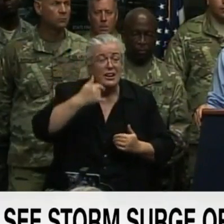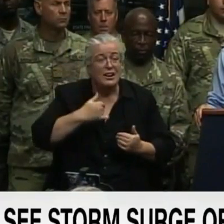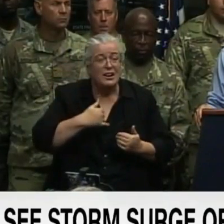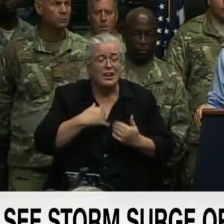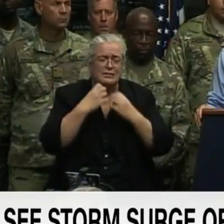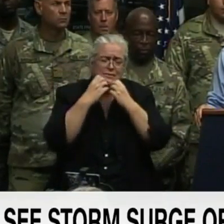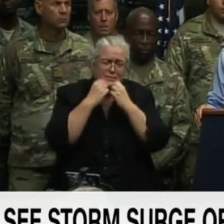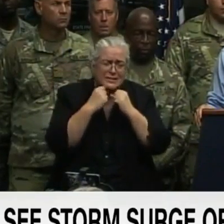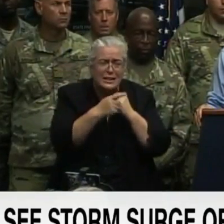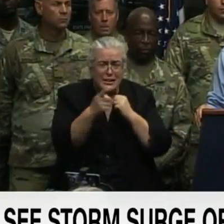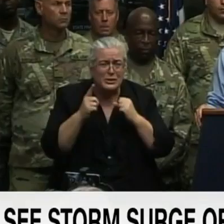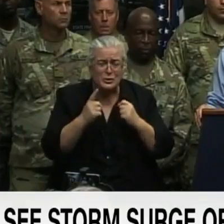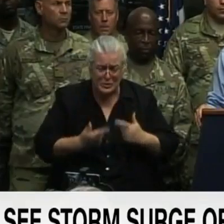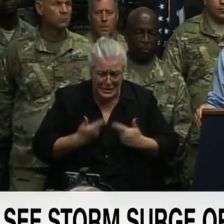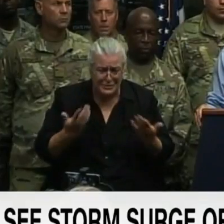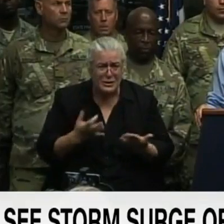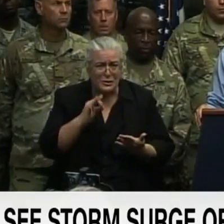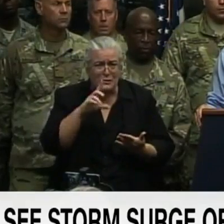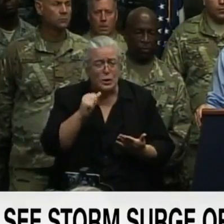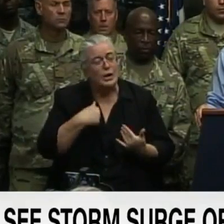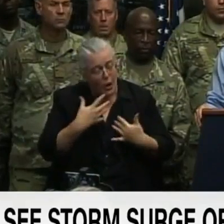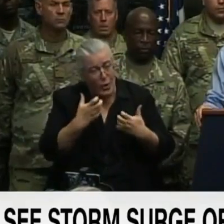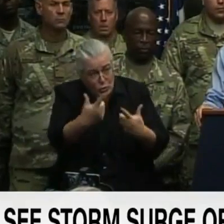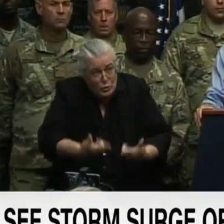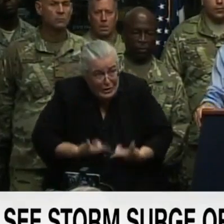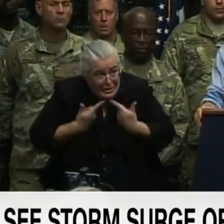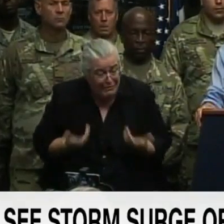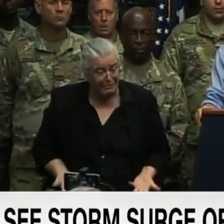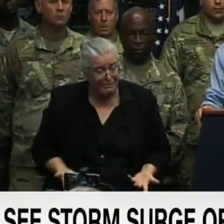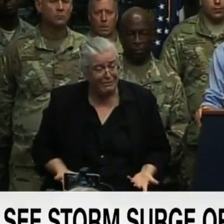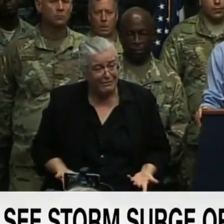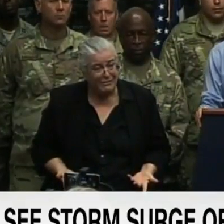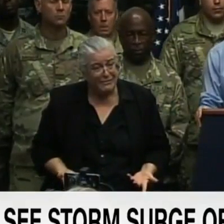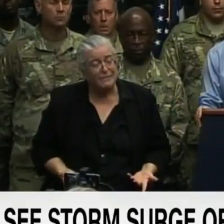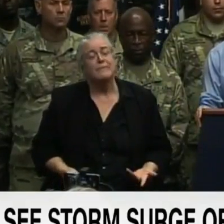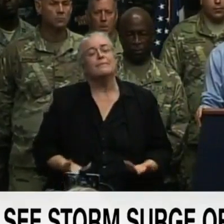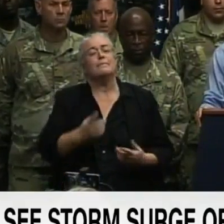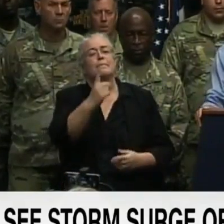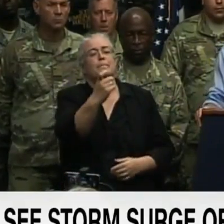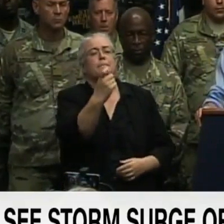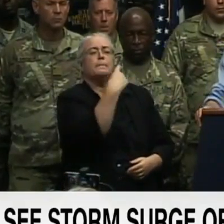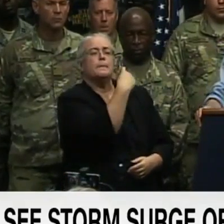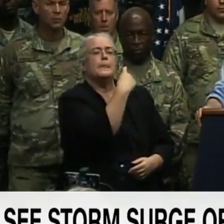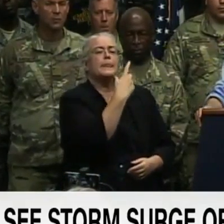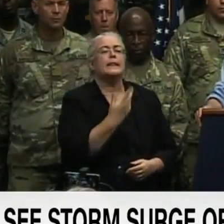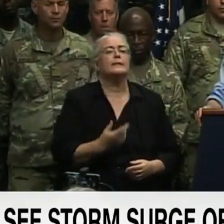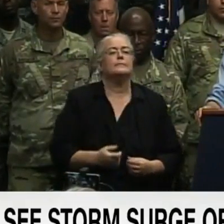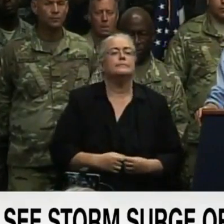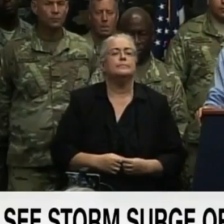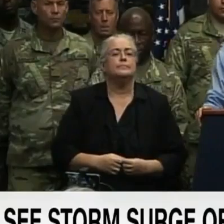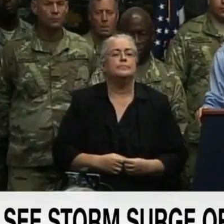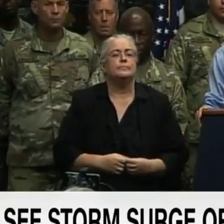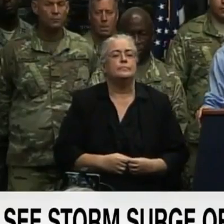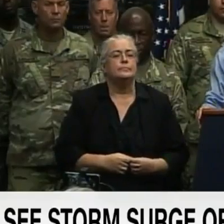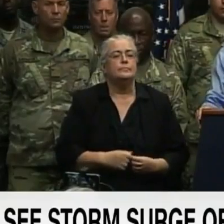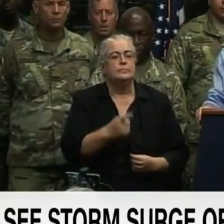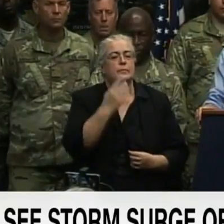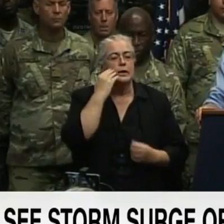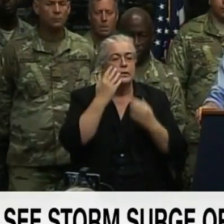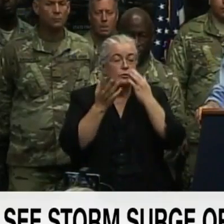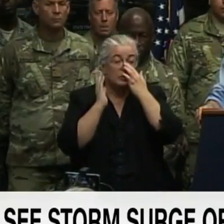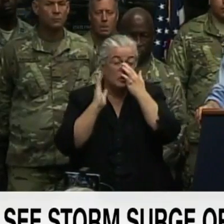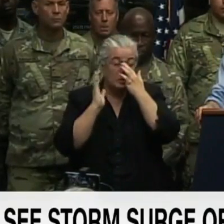state, and I just want everybody to live. Governor, can I ask you about an issue that you know about from your past